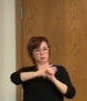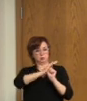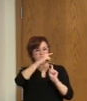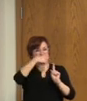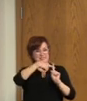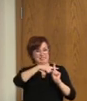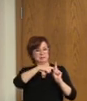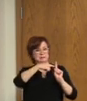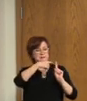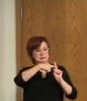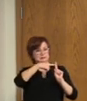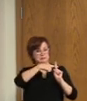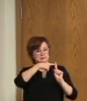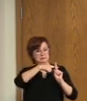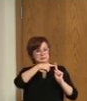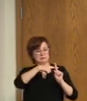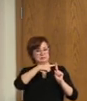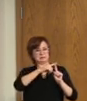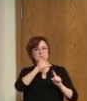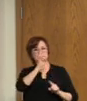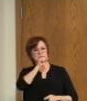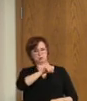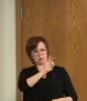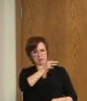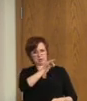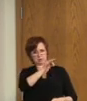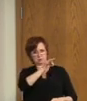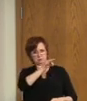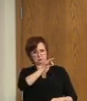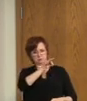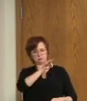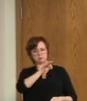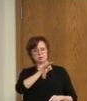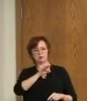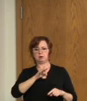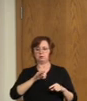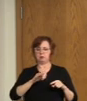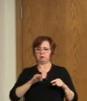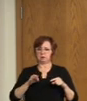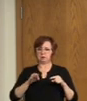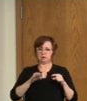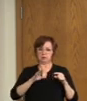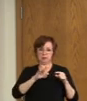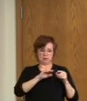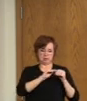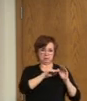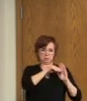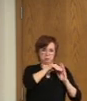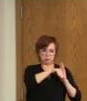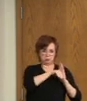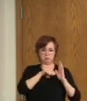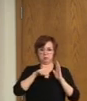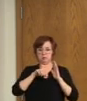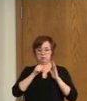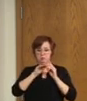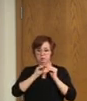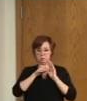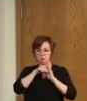trends on all indicators, and so it's really important to sustain that downward trend for the next 2 to 3